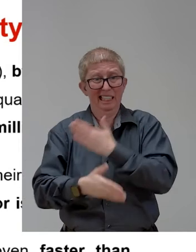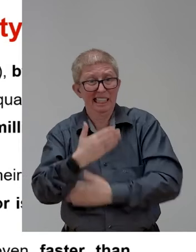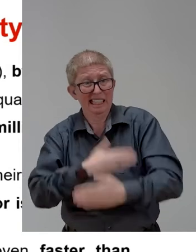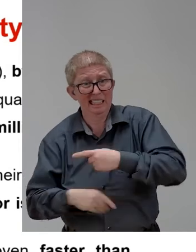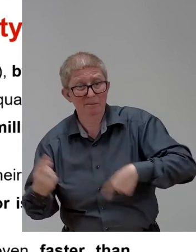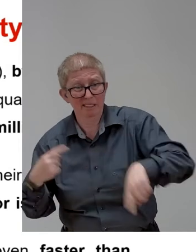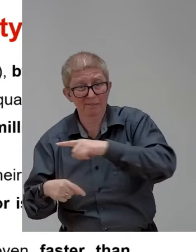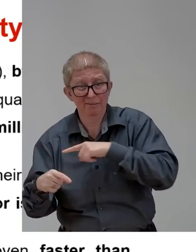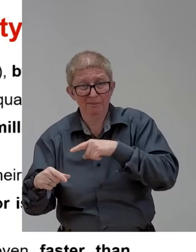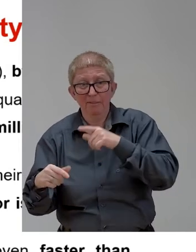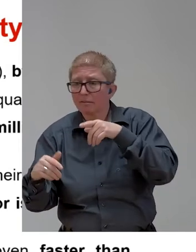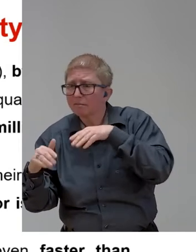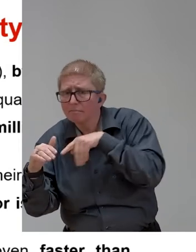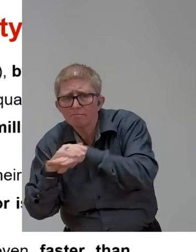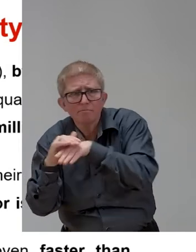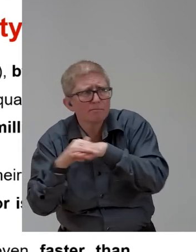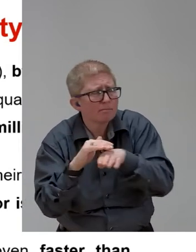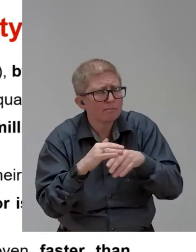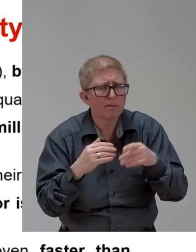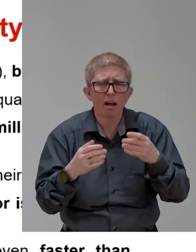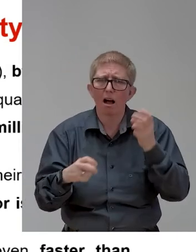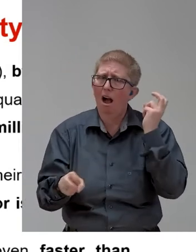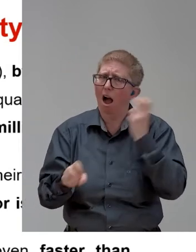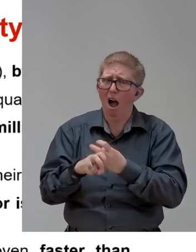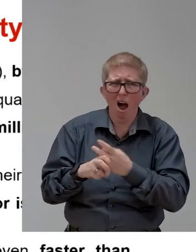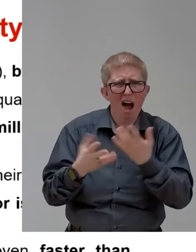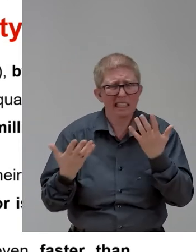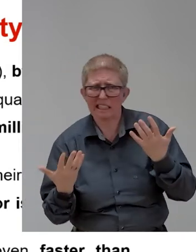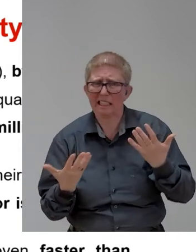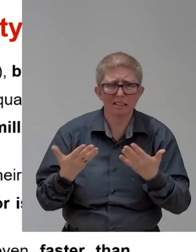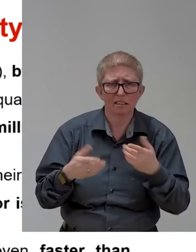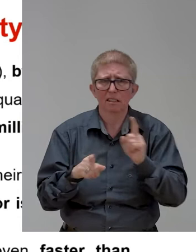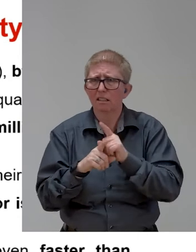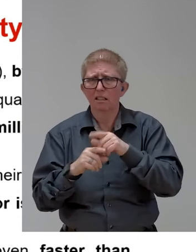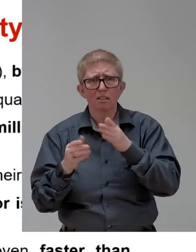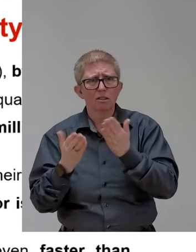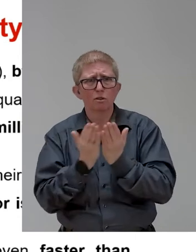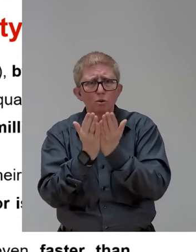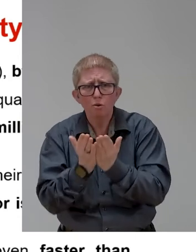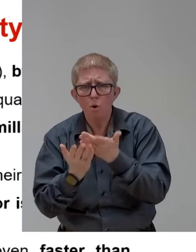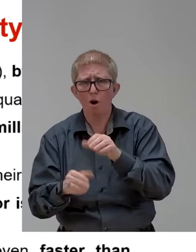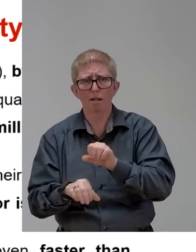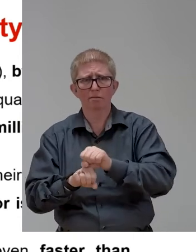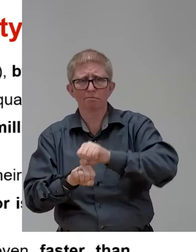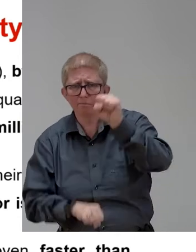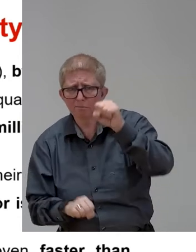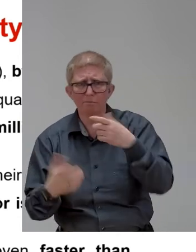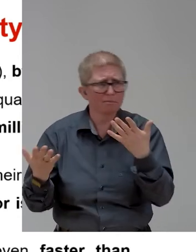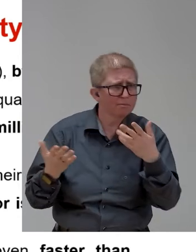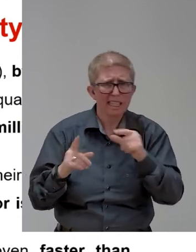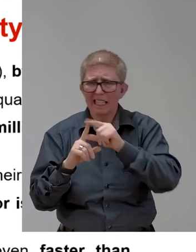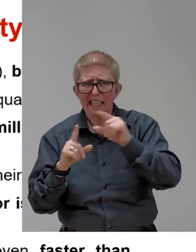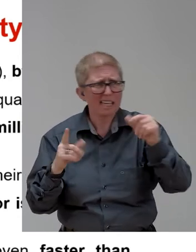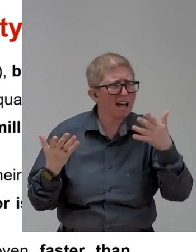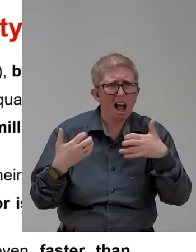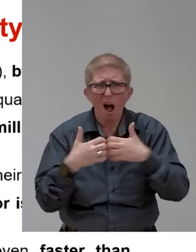find it hard to improve their education or their qualifications in the digital and technological fields due to